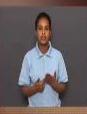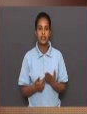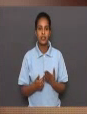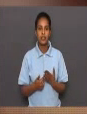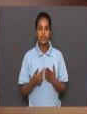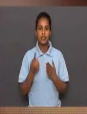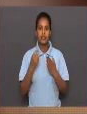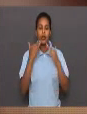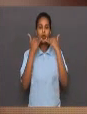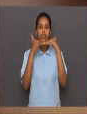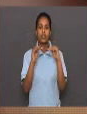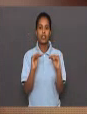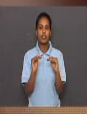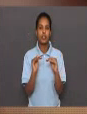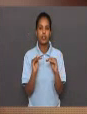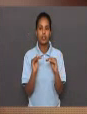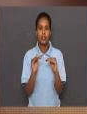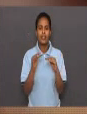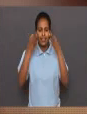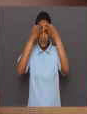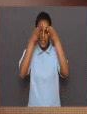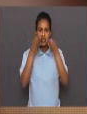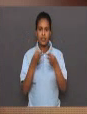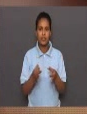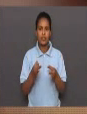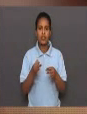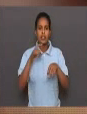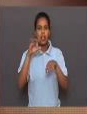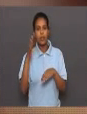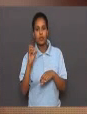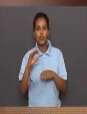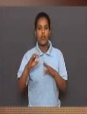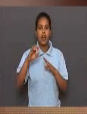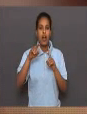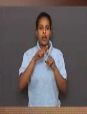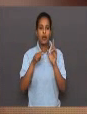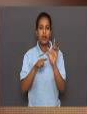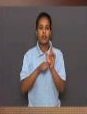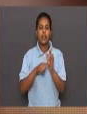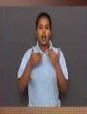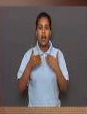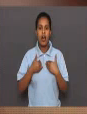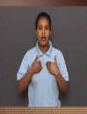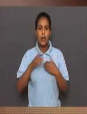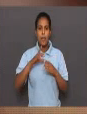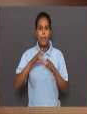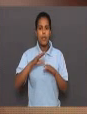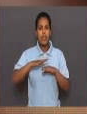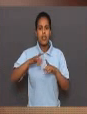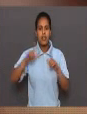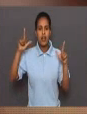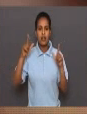However, the concentration of specific types of ions has